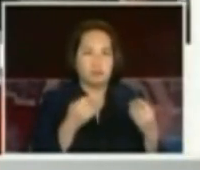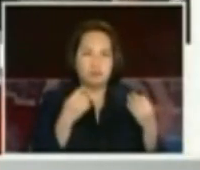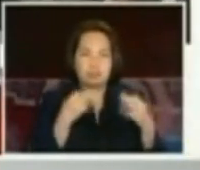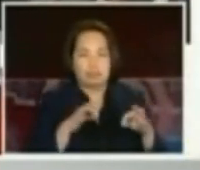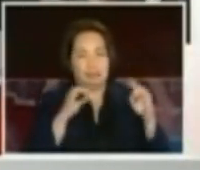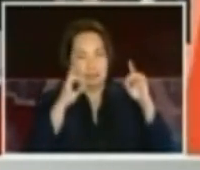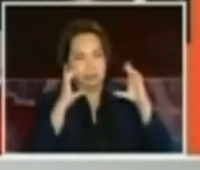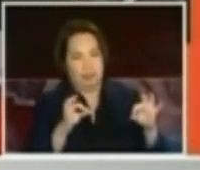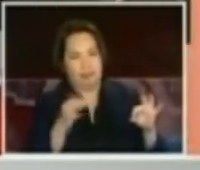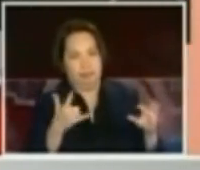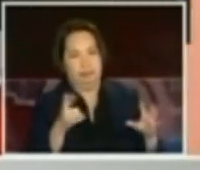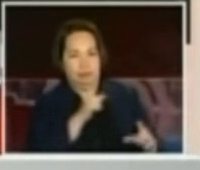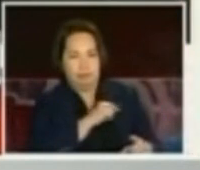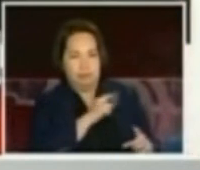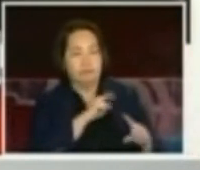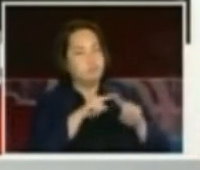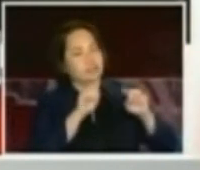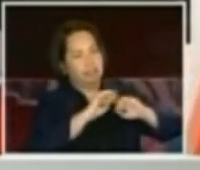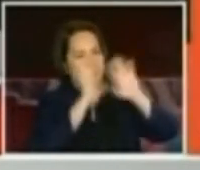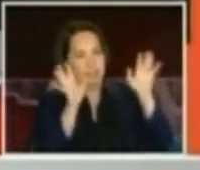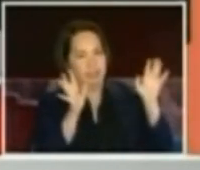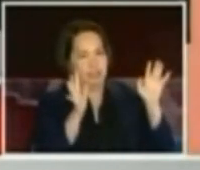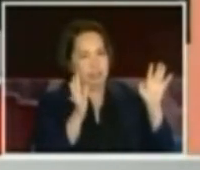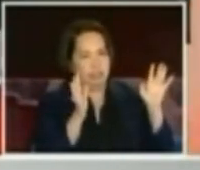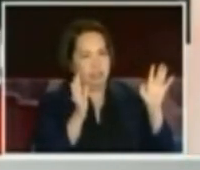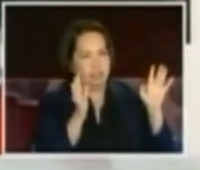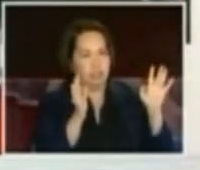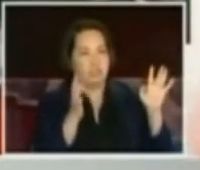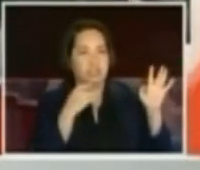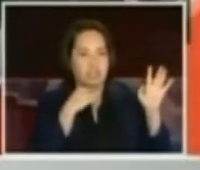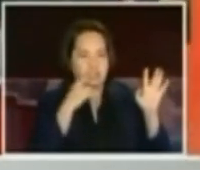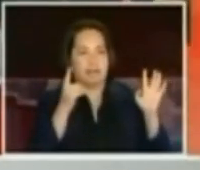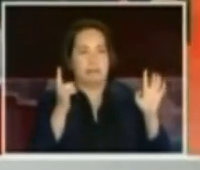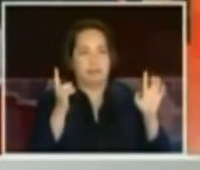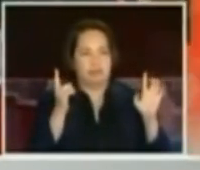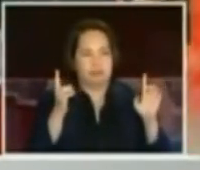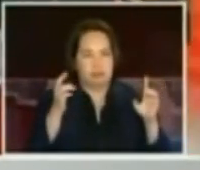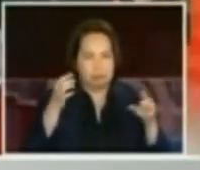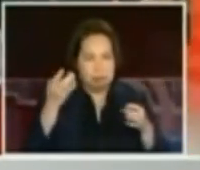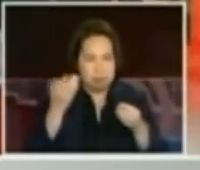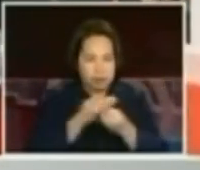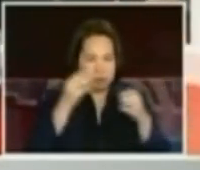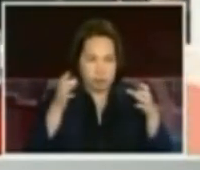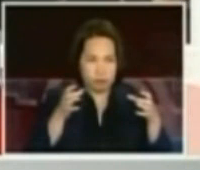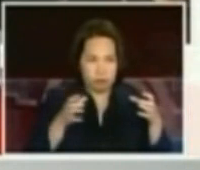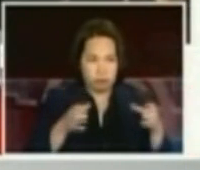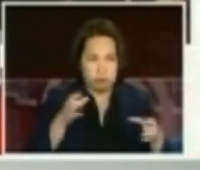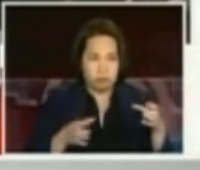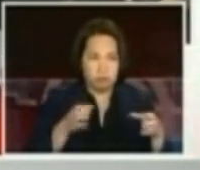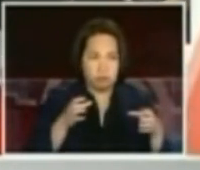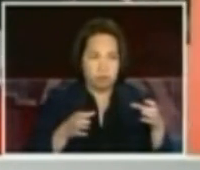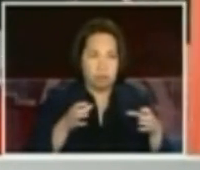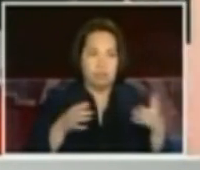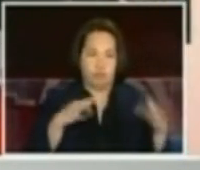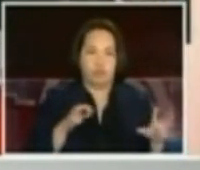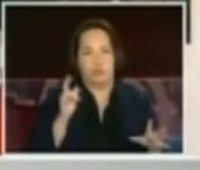judgment. Now, it has been very clear that the Senate Impeachment Court has spoken. The senator judges explain their